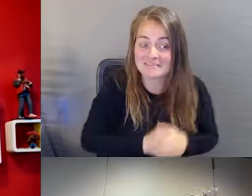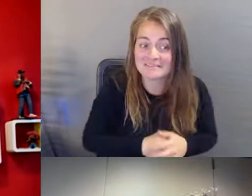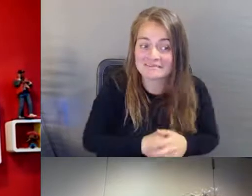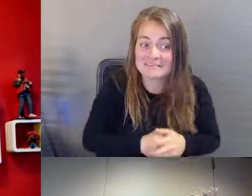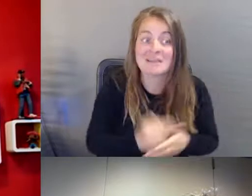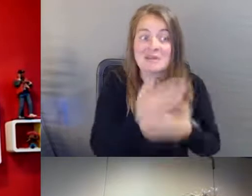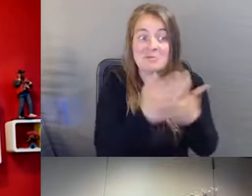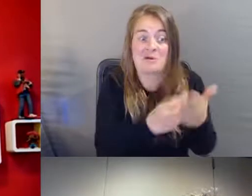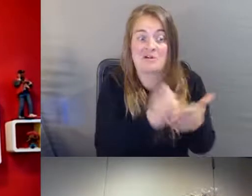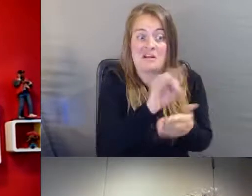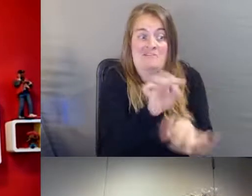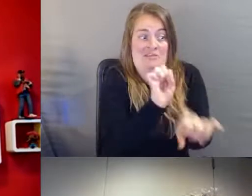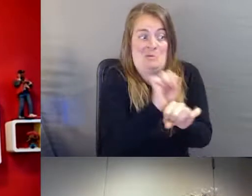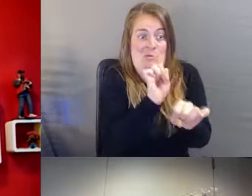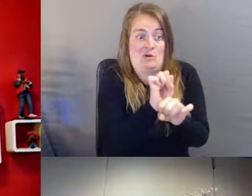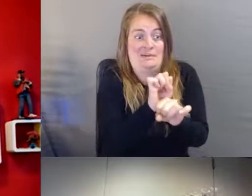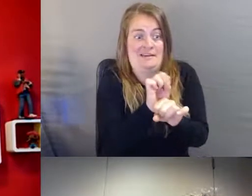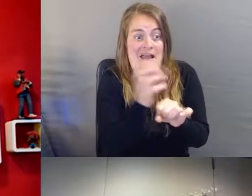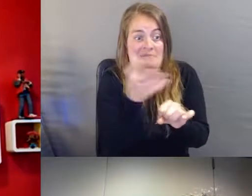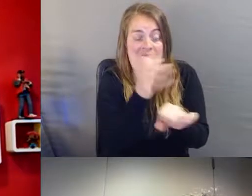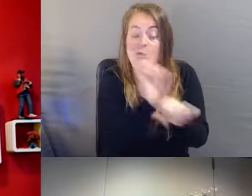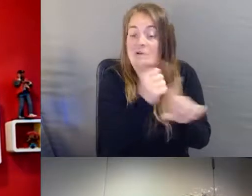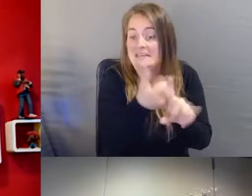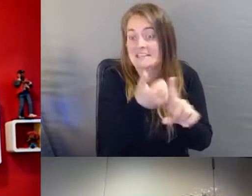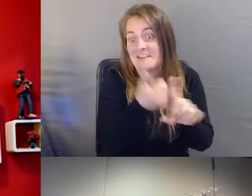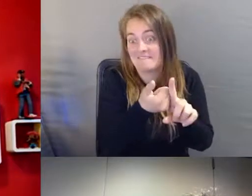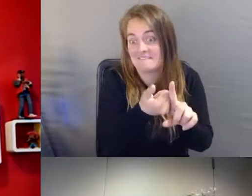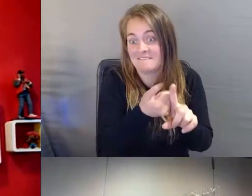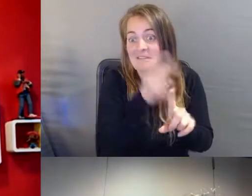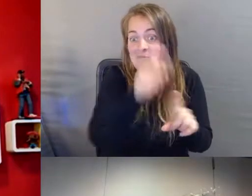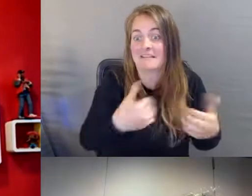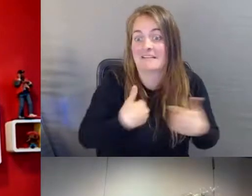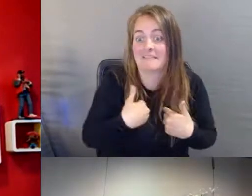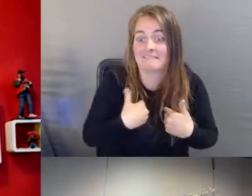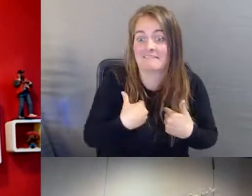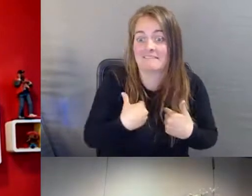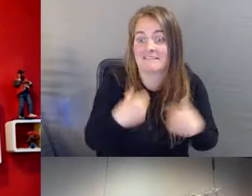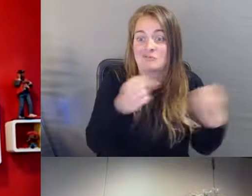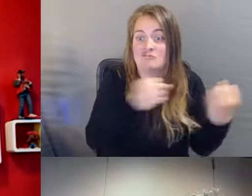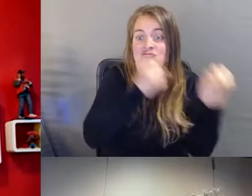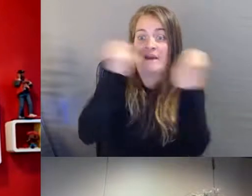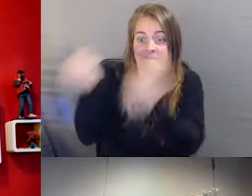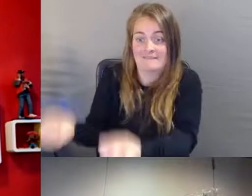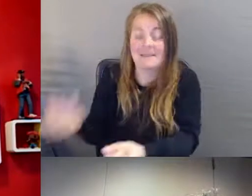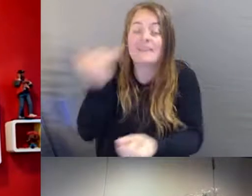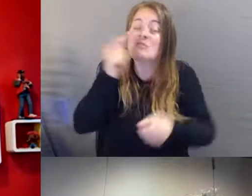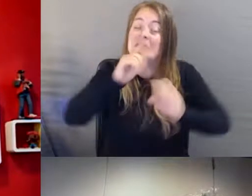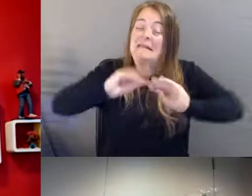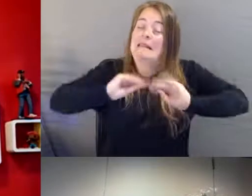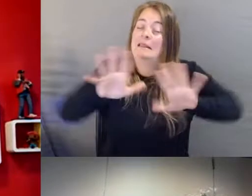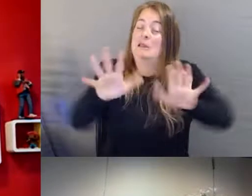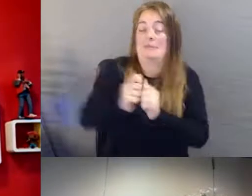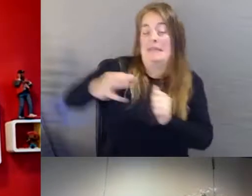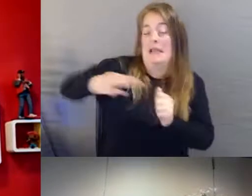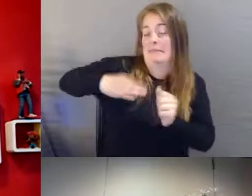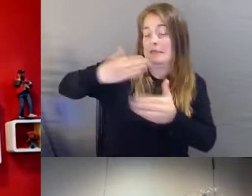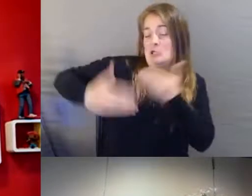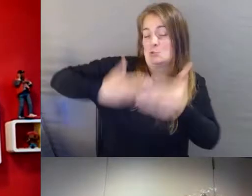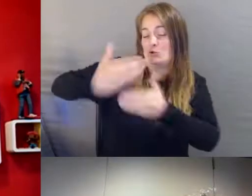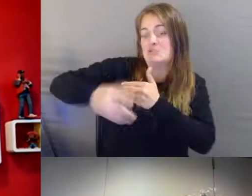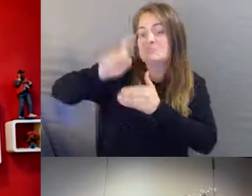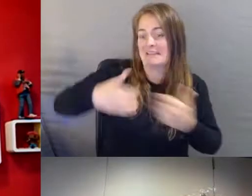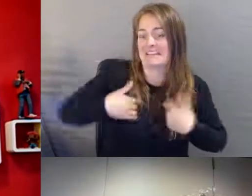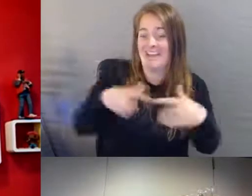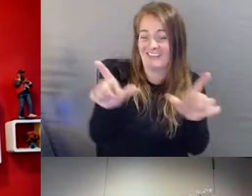part of the job expectations, right? So as long as you made that clear in your application process that this